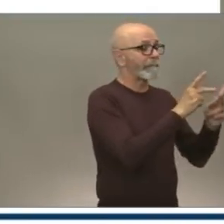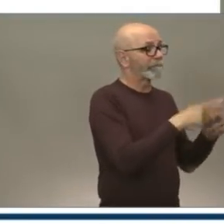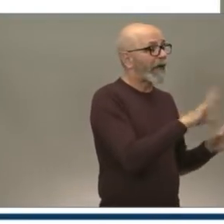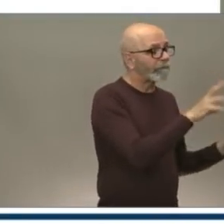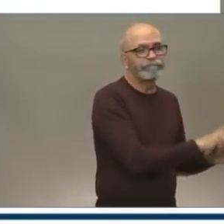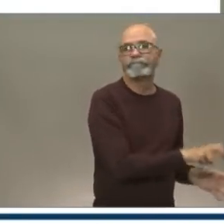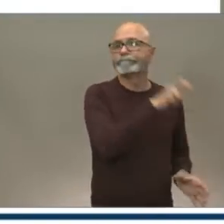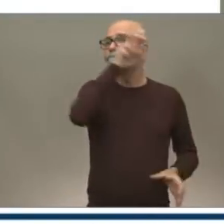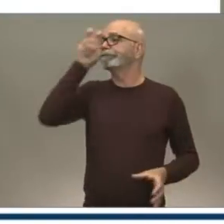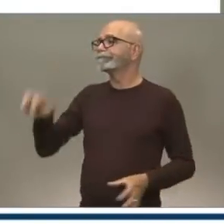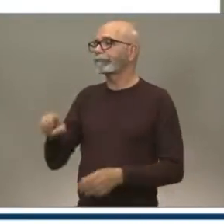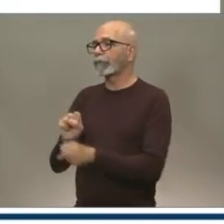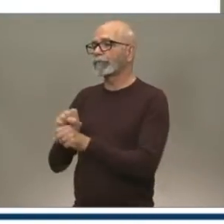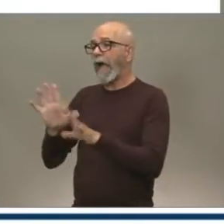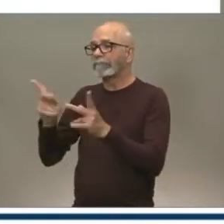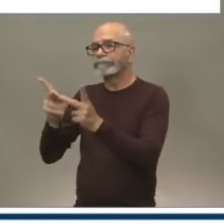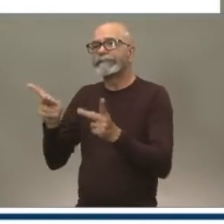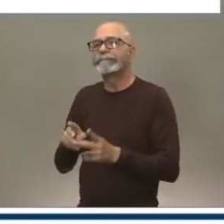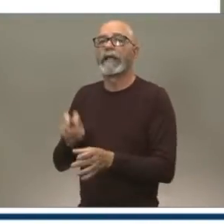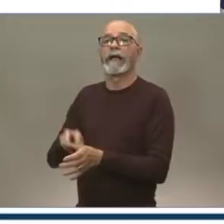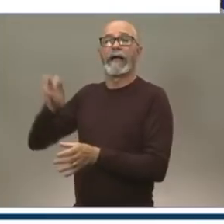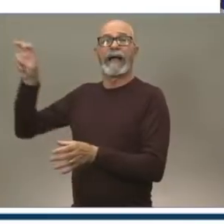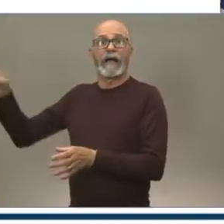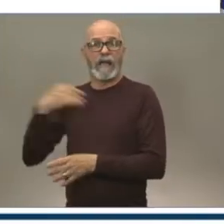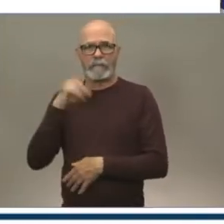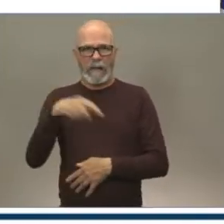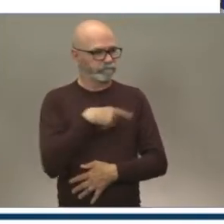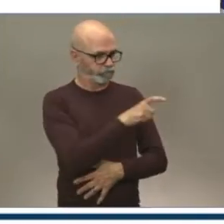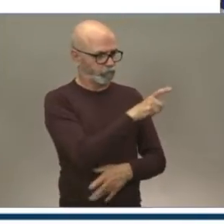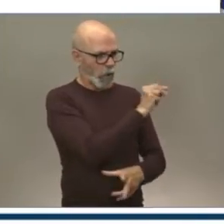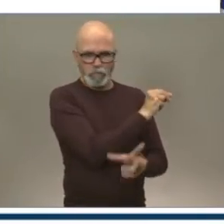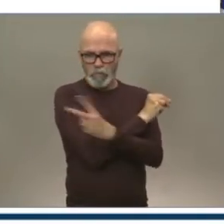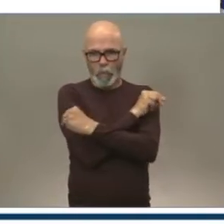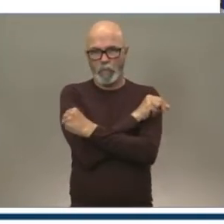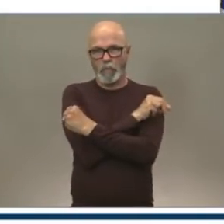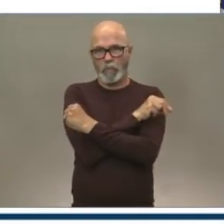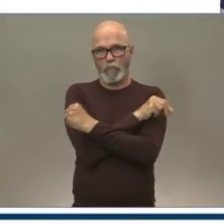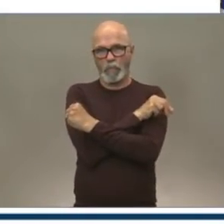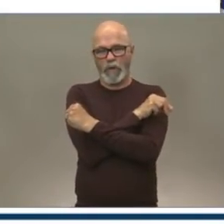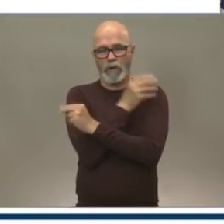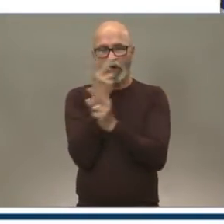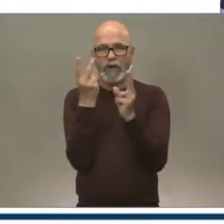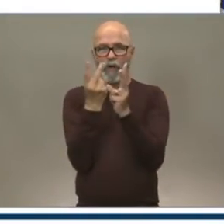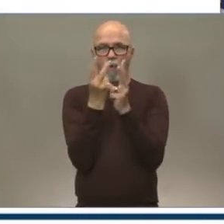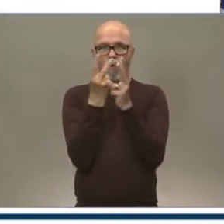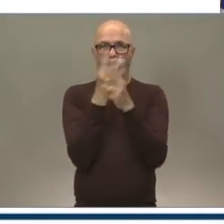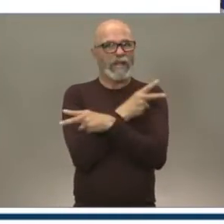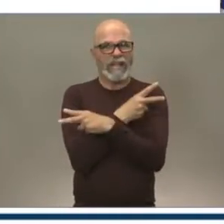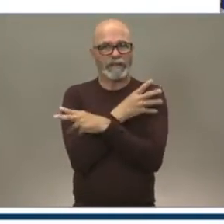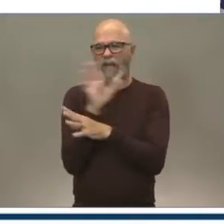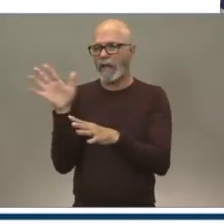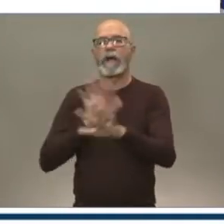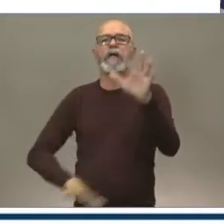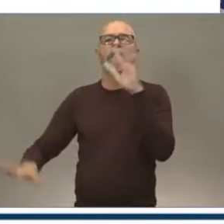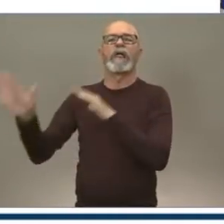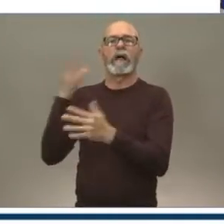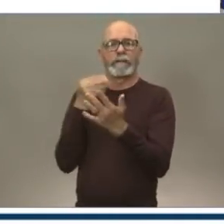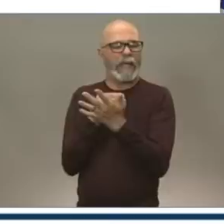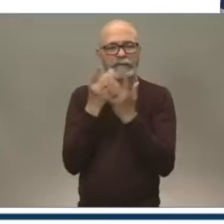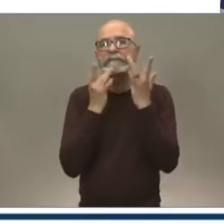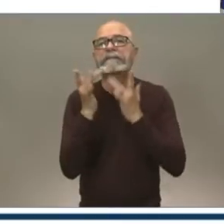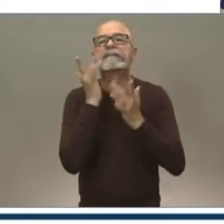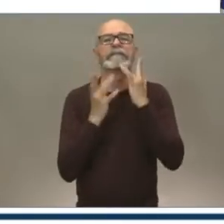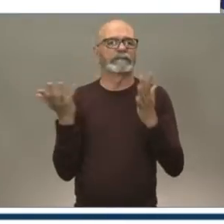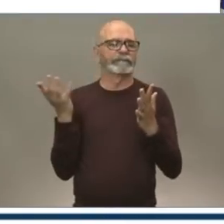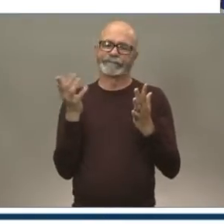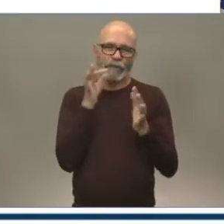other substantive problems. Go ahead with your follow-up, Victoria. Thanks. And another question about long-term